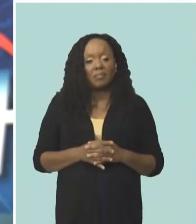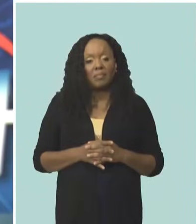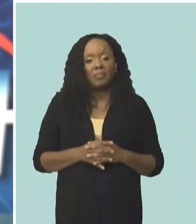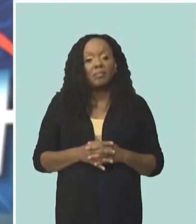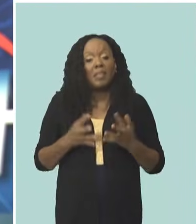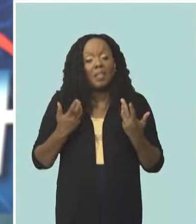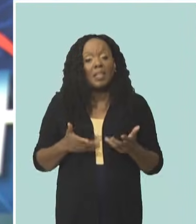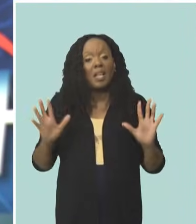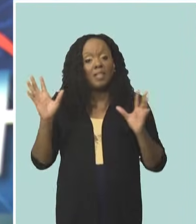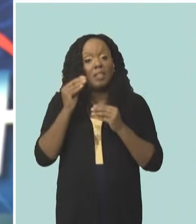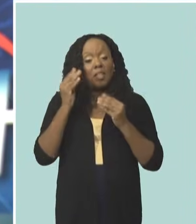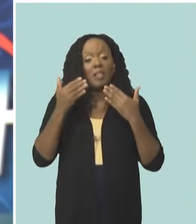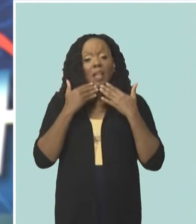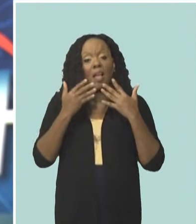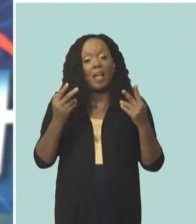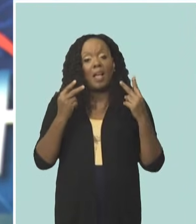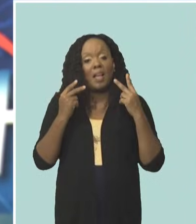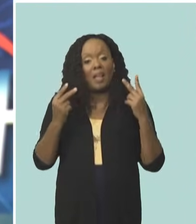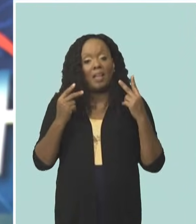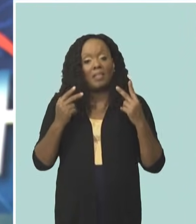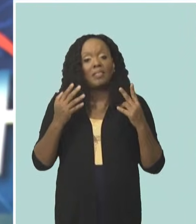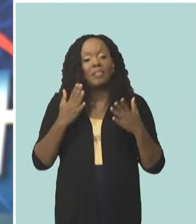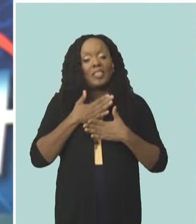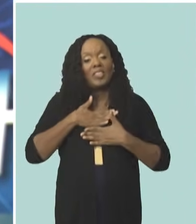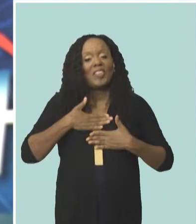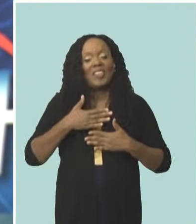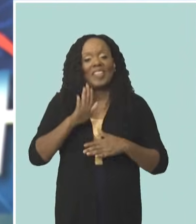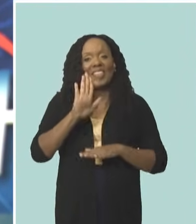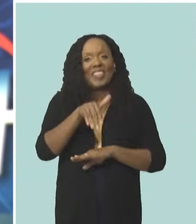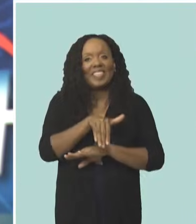And that's our news. Thank you for joining us, and do